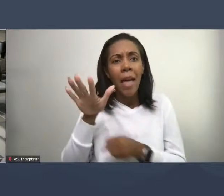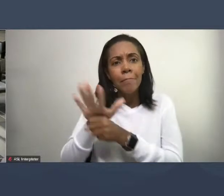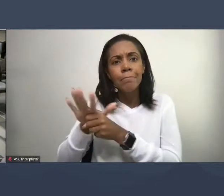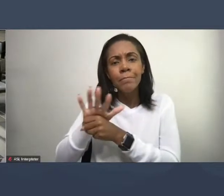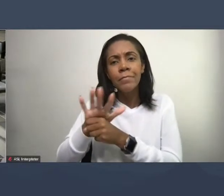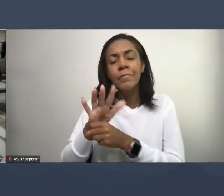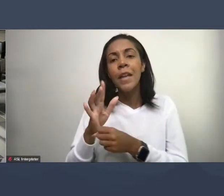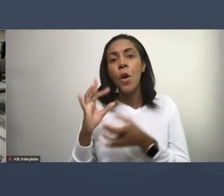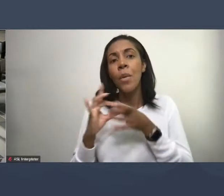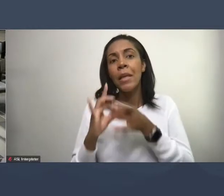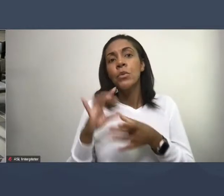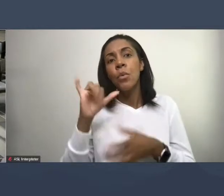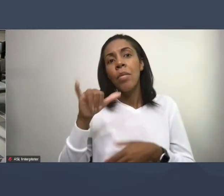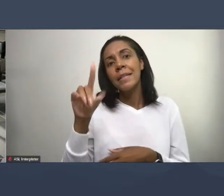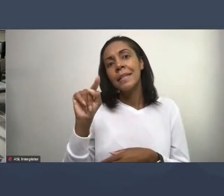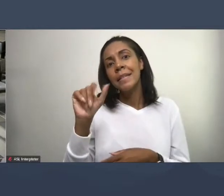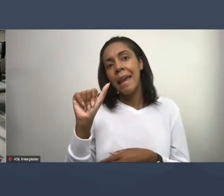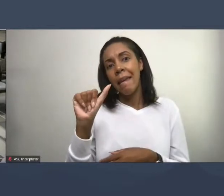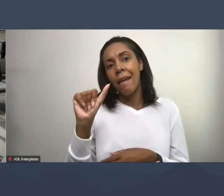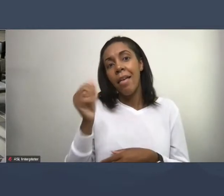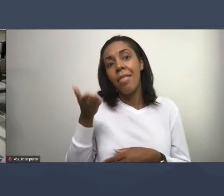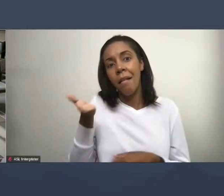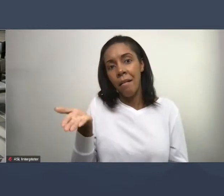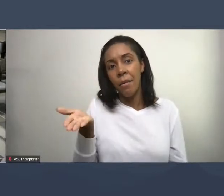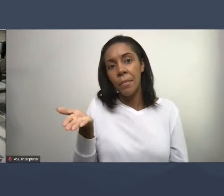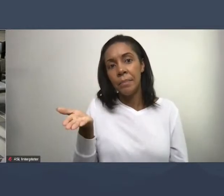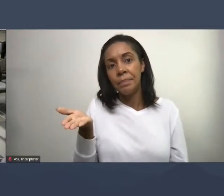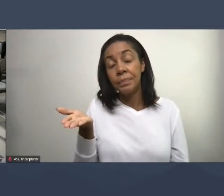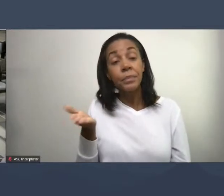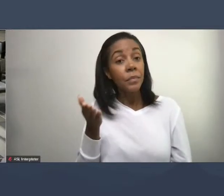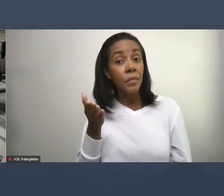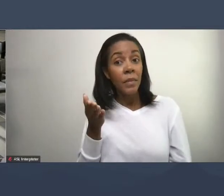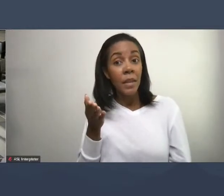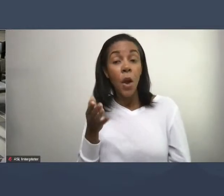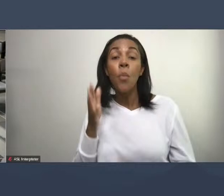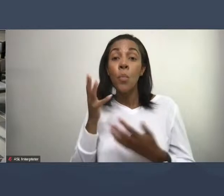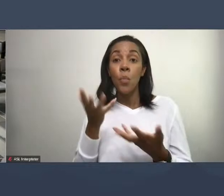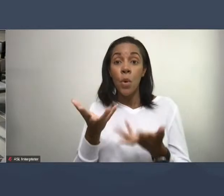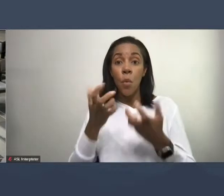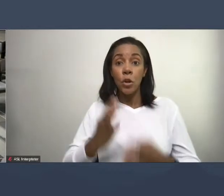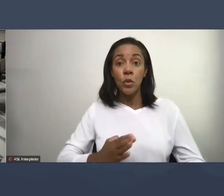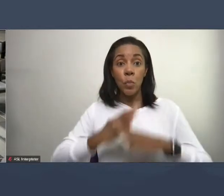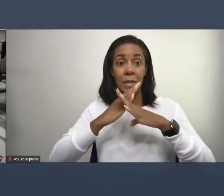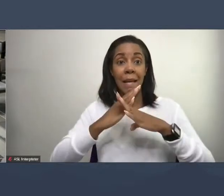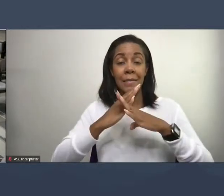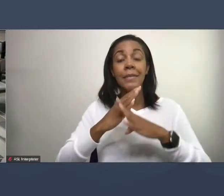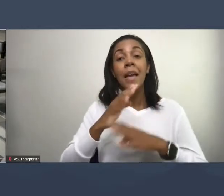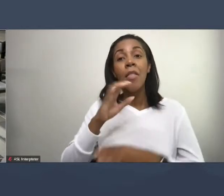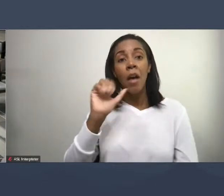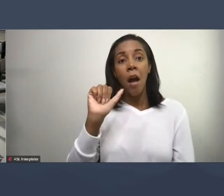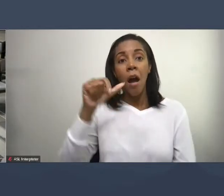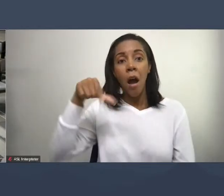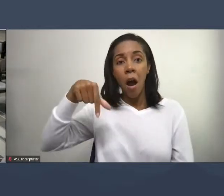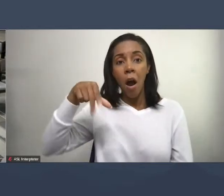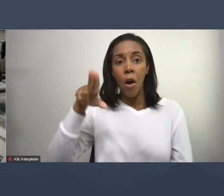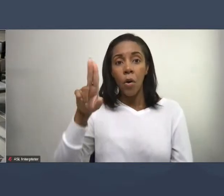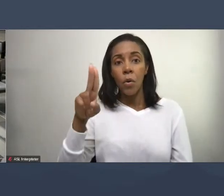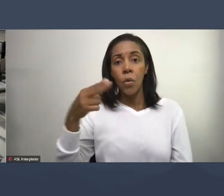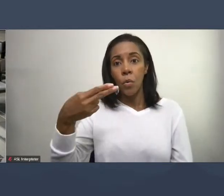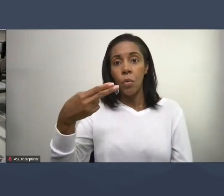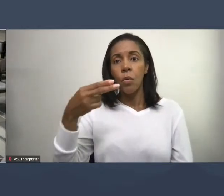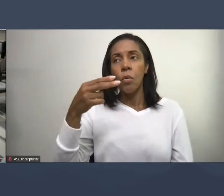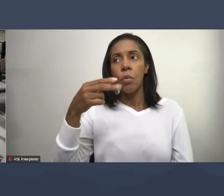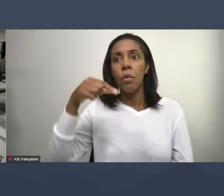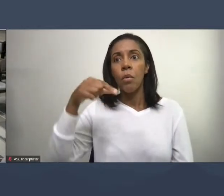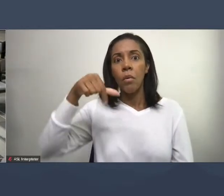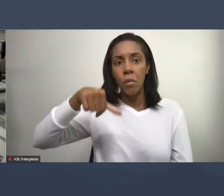that data at the site. And so ultimately, protecting the Memphis sands aquifer is our goal. We actually have a shared, I think, with the